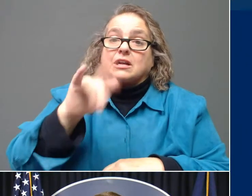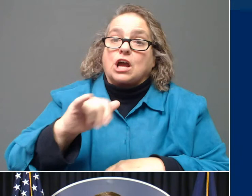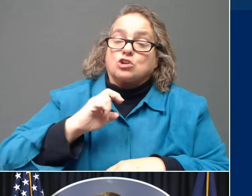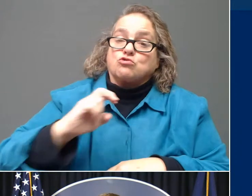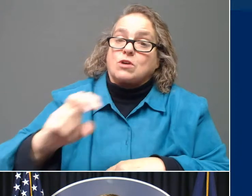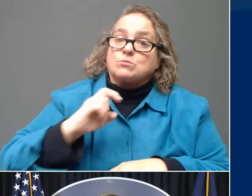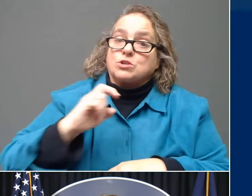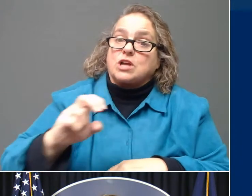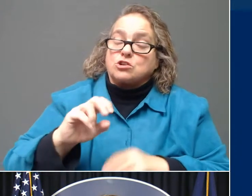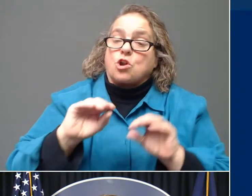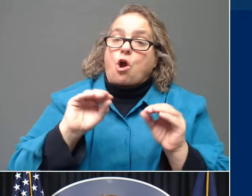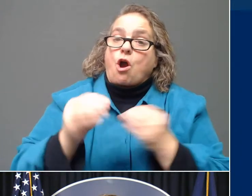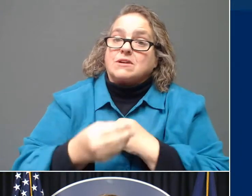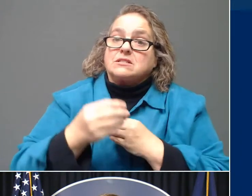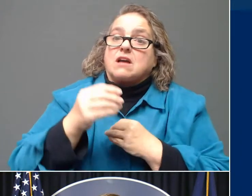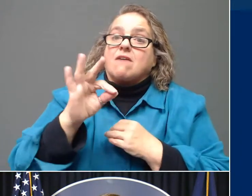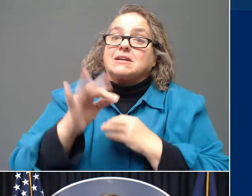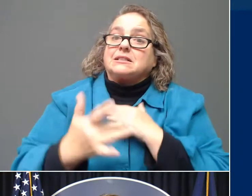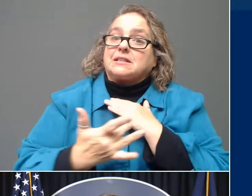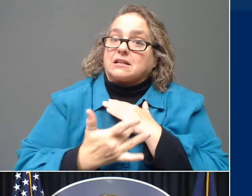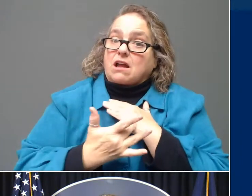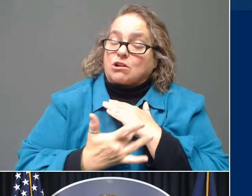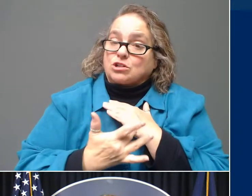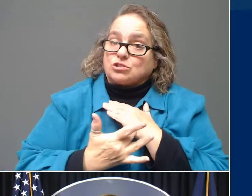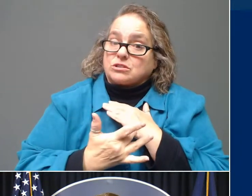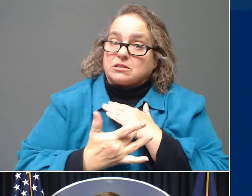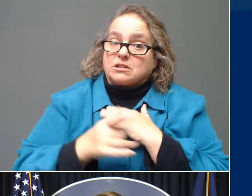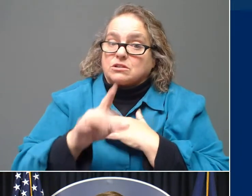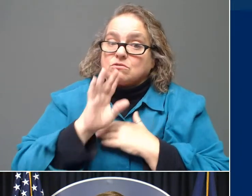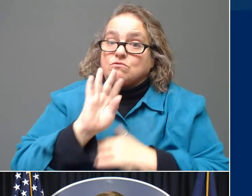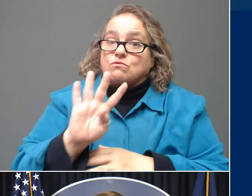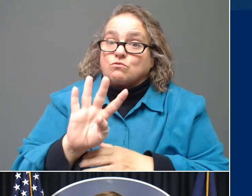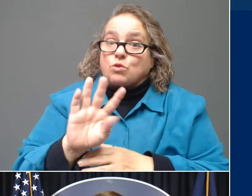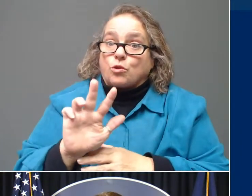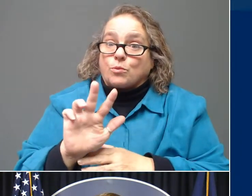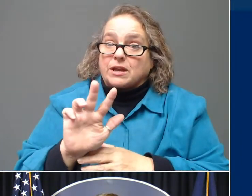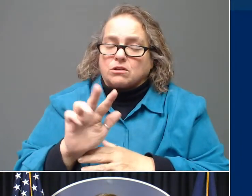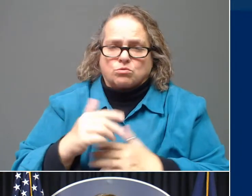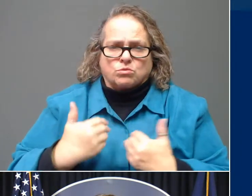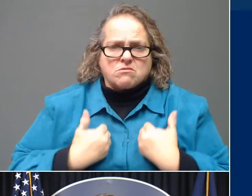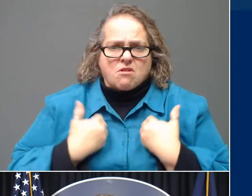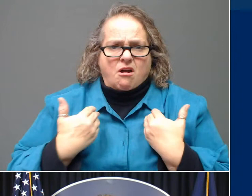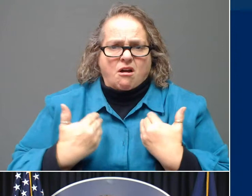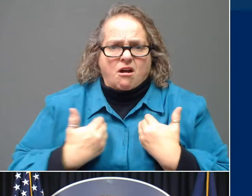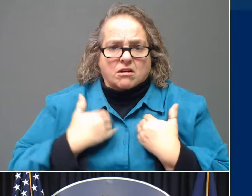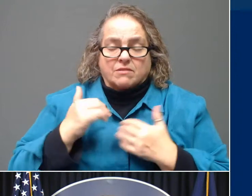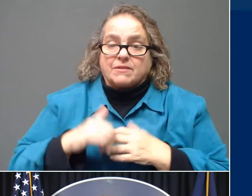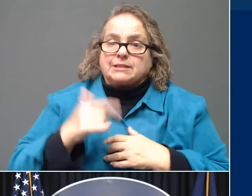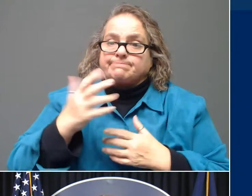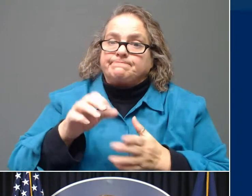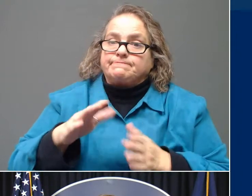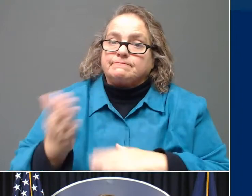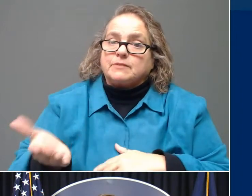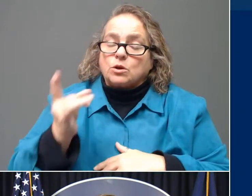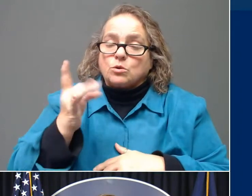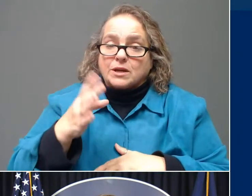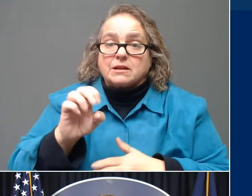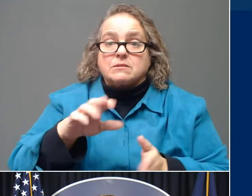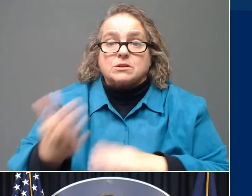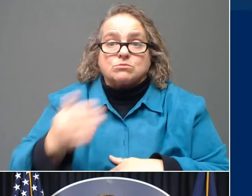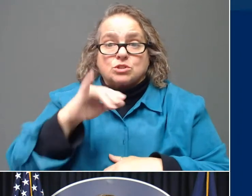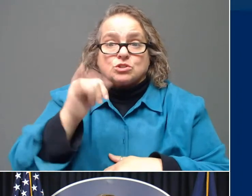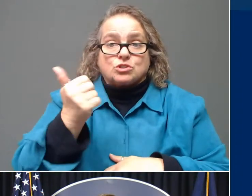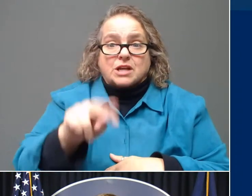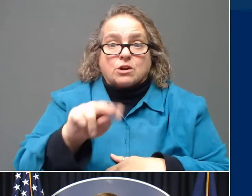Technology. He was 43, far too young to be taken from us. He passed away on January 23rd at